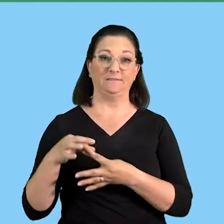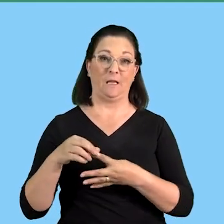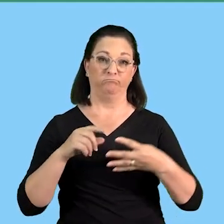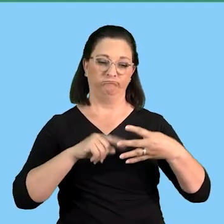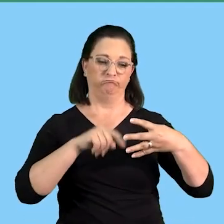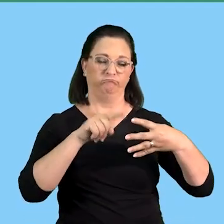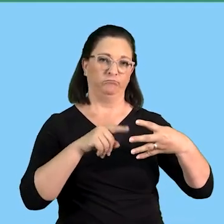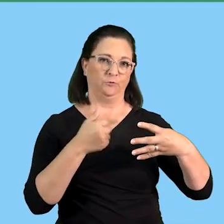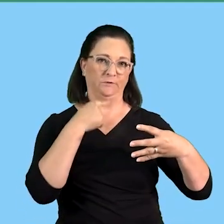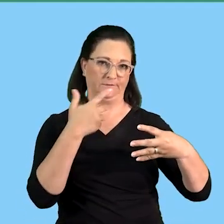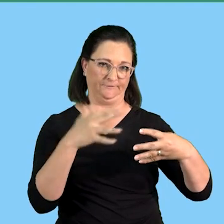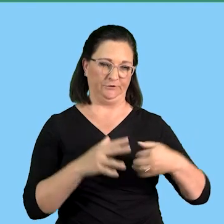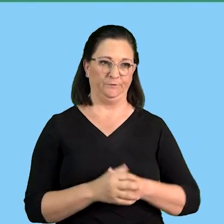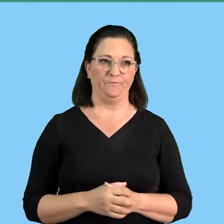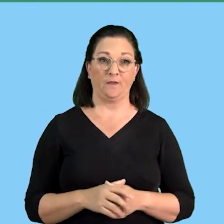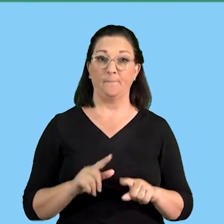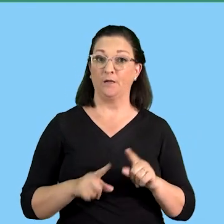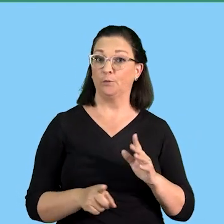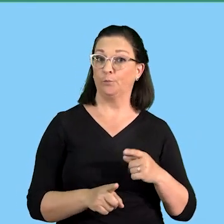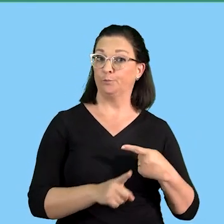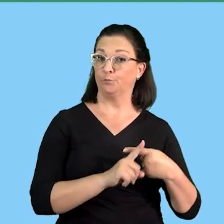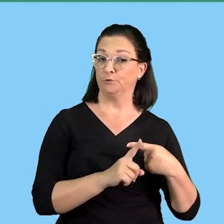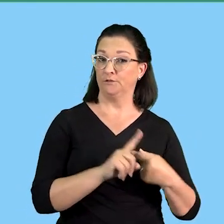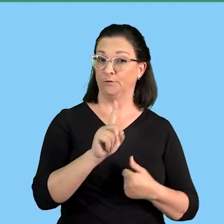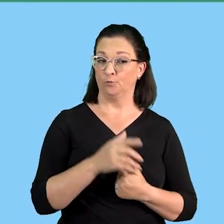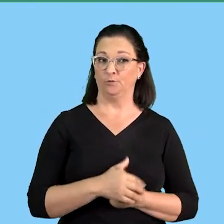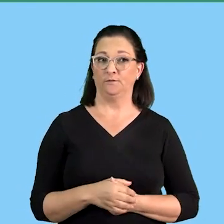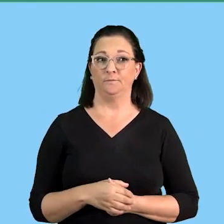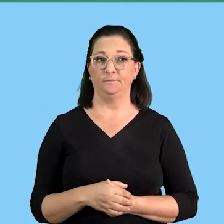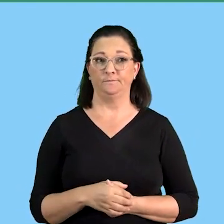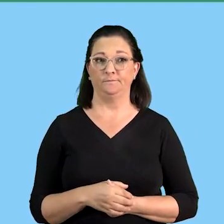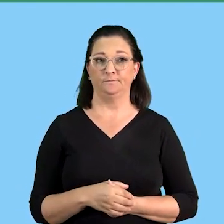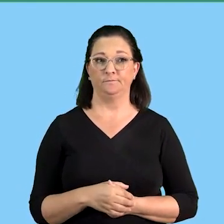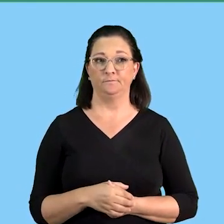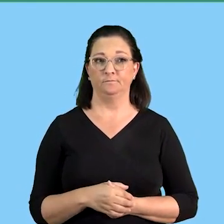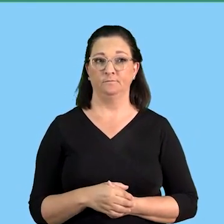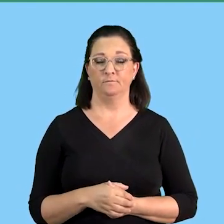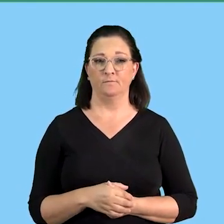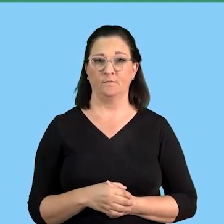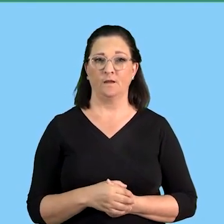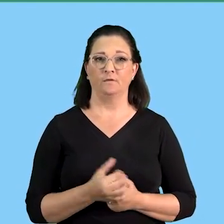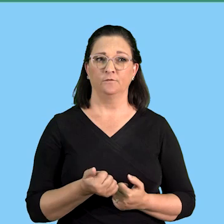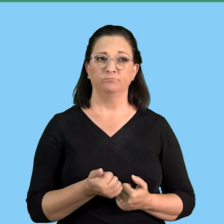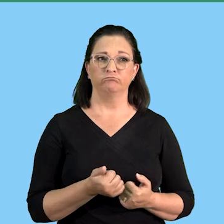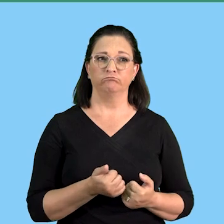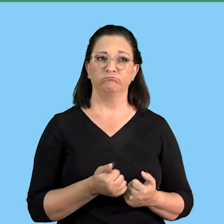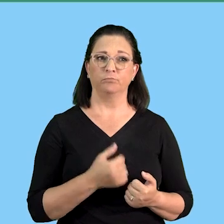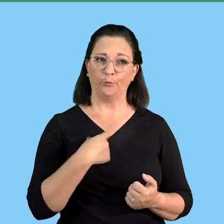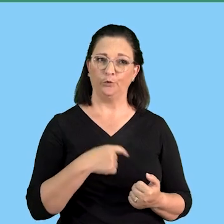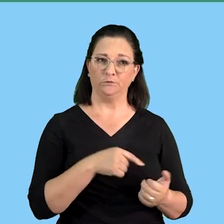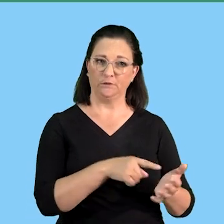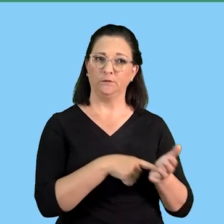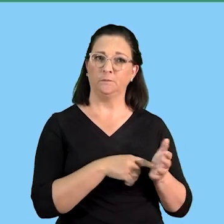are the positives? Positives. Note, the advantages of a personal liability company are the